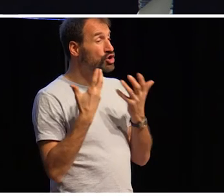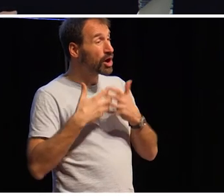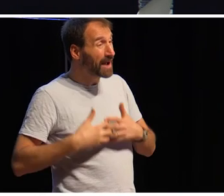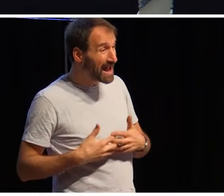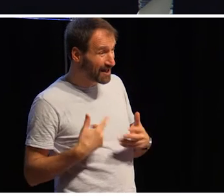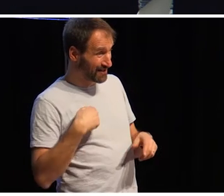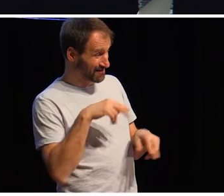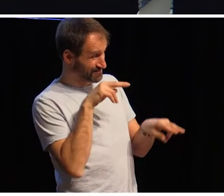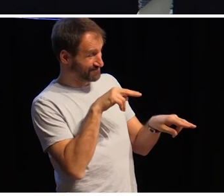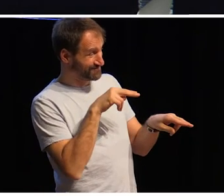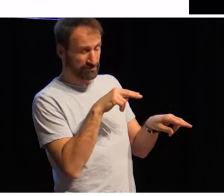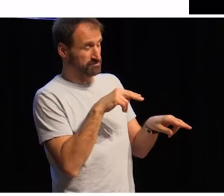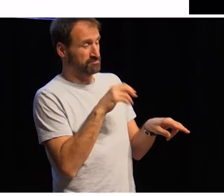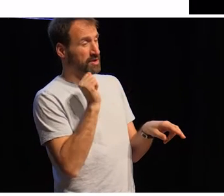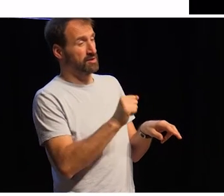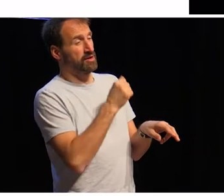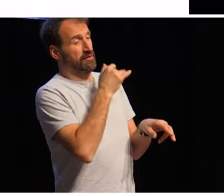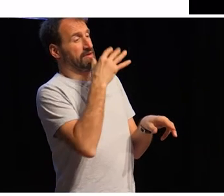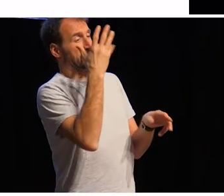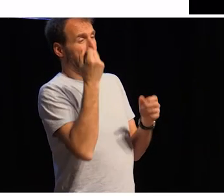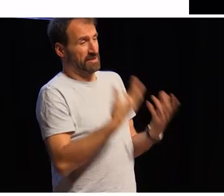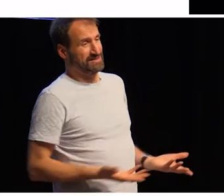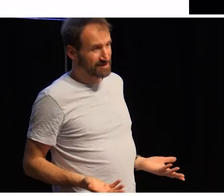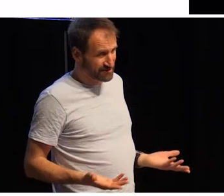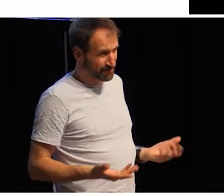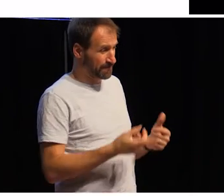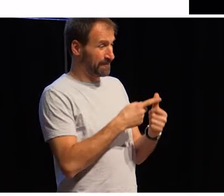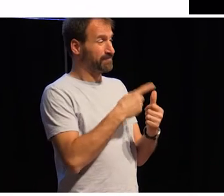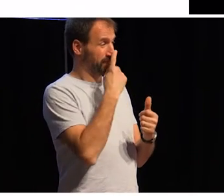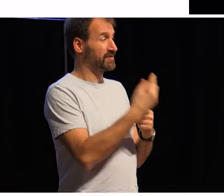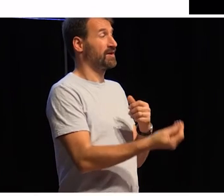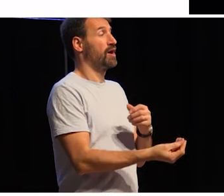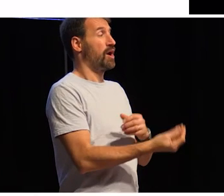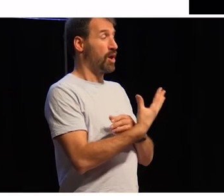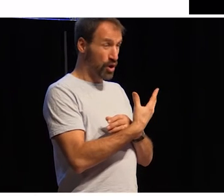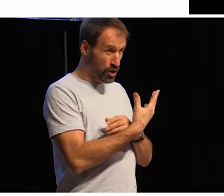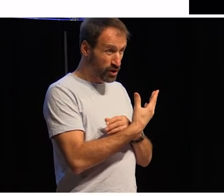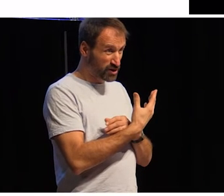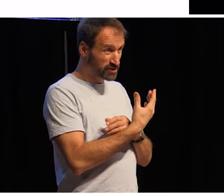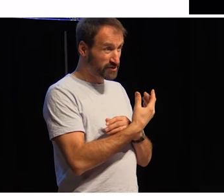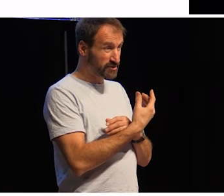happen. So first of all, if you call load with undefined or null, you get a type error.